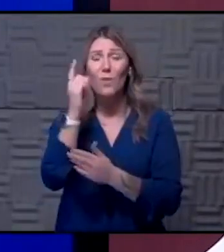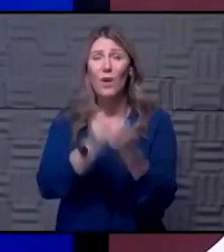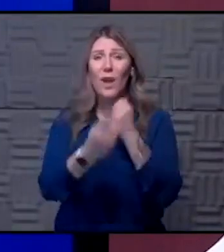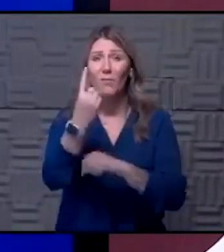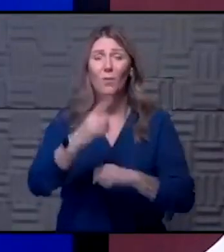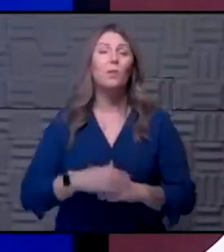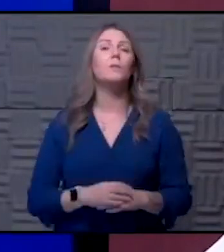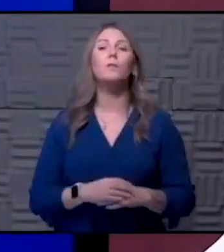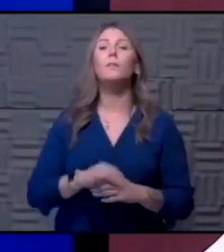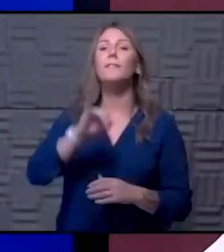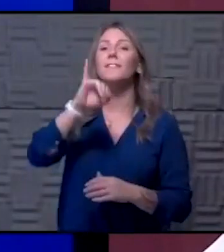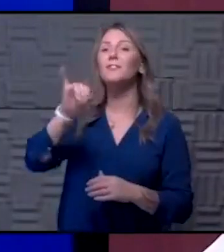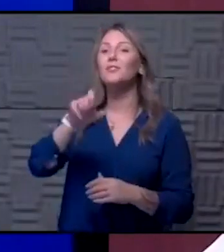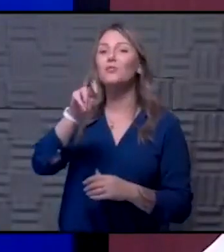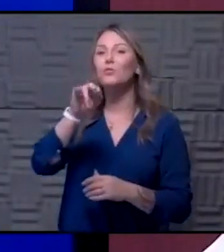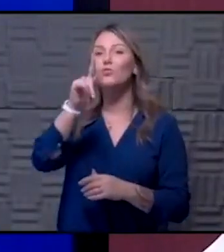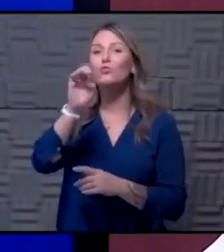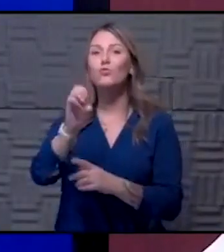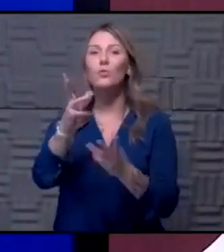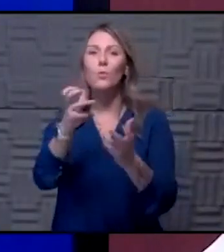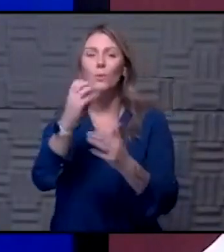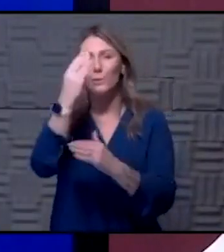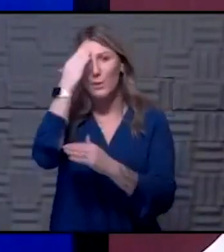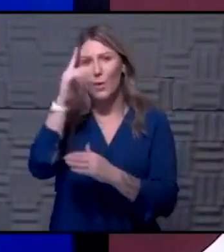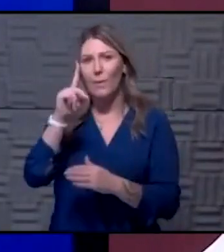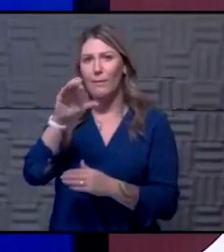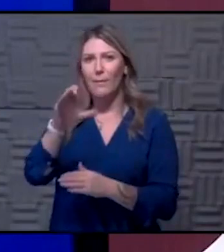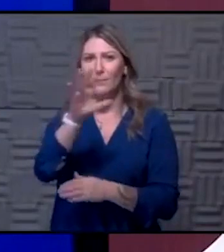All right, Julie wants to know if you live in the Kansas City